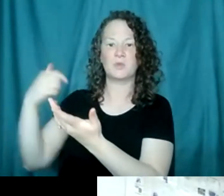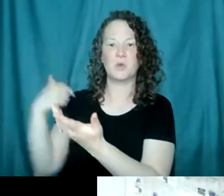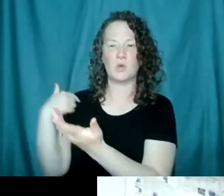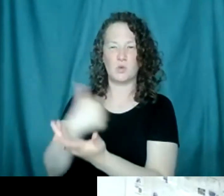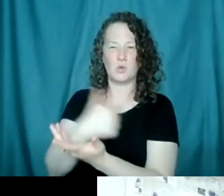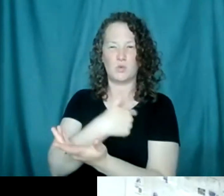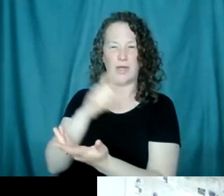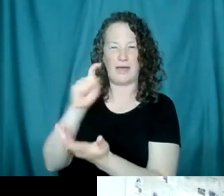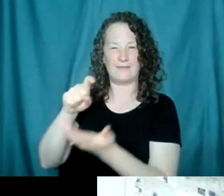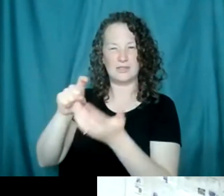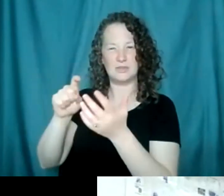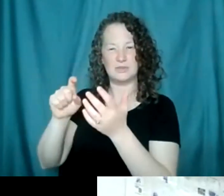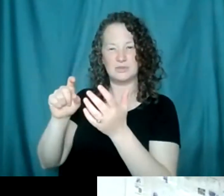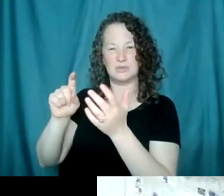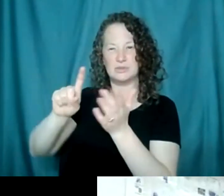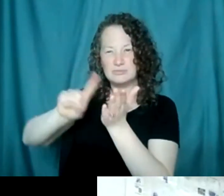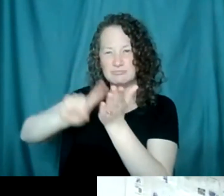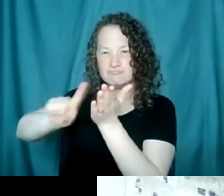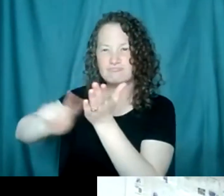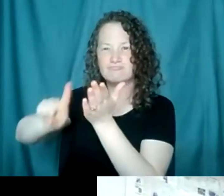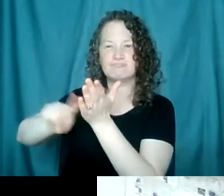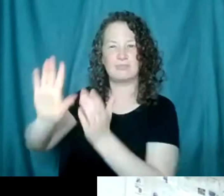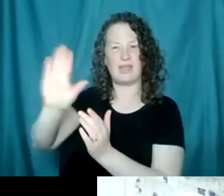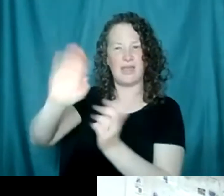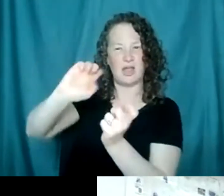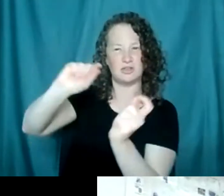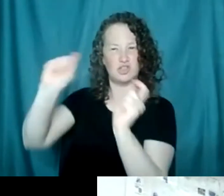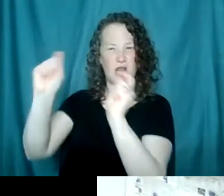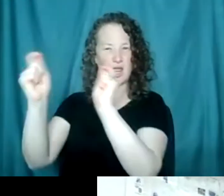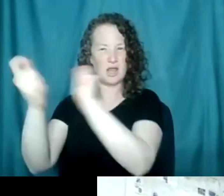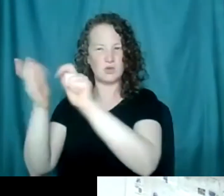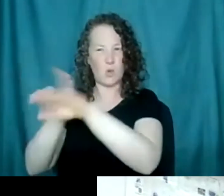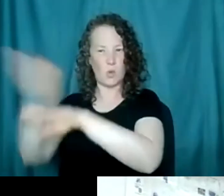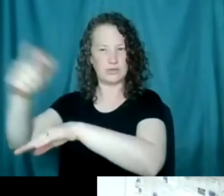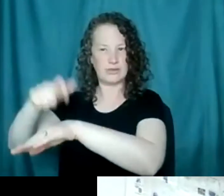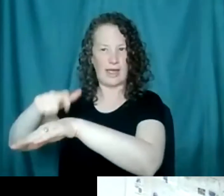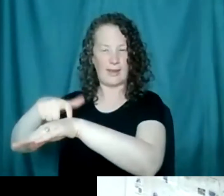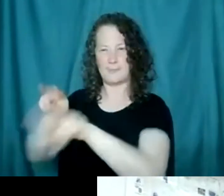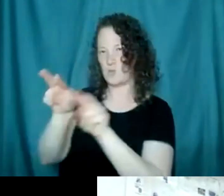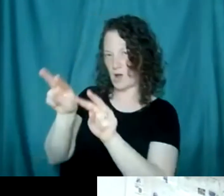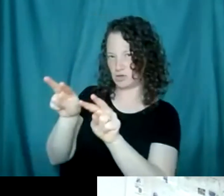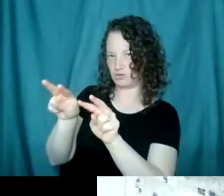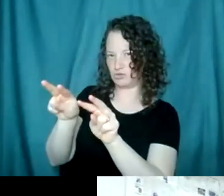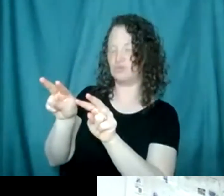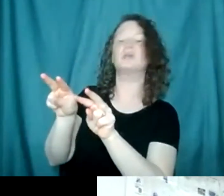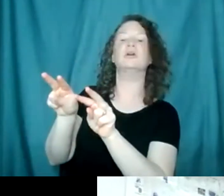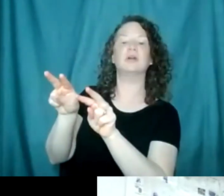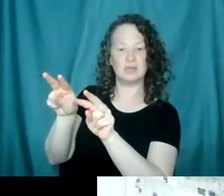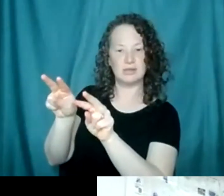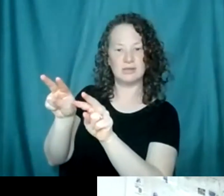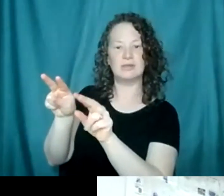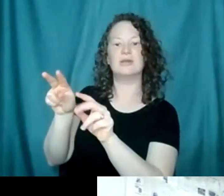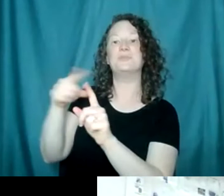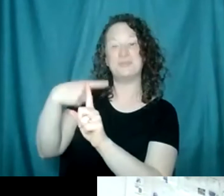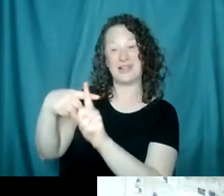this potential evolution of plants over time in an environment, but we also have to